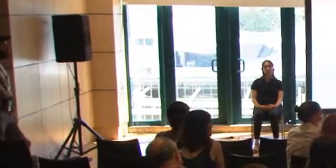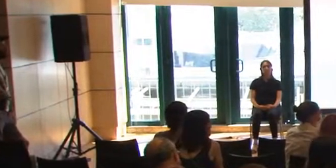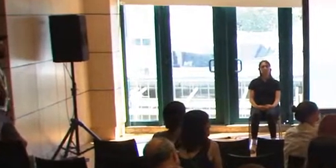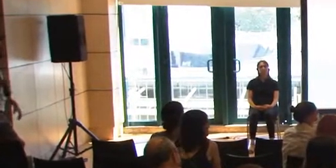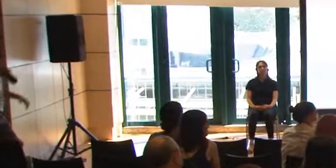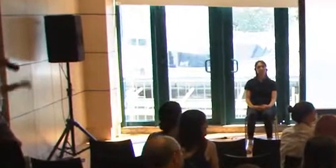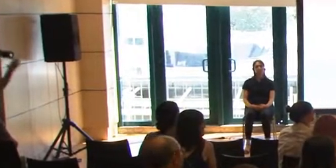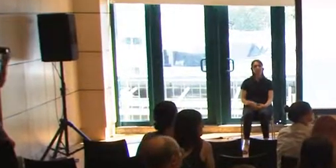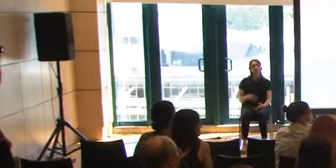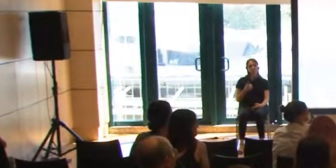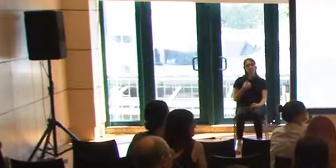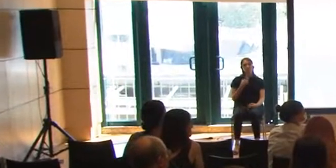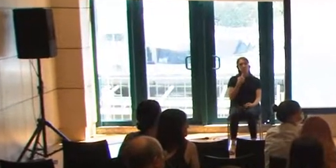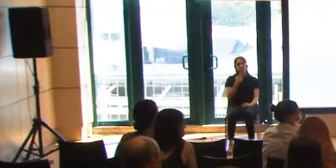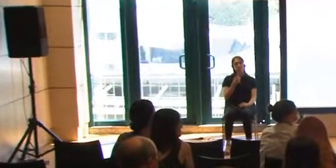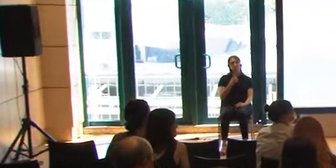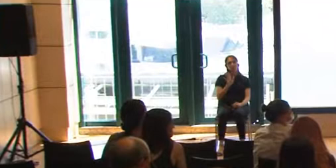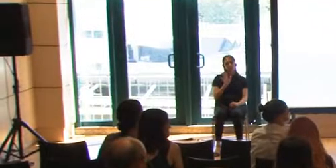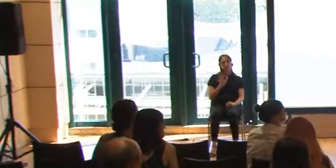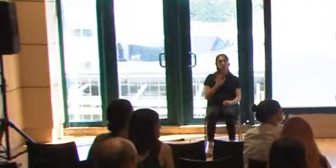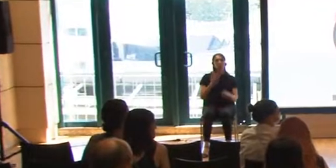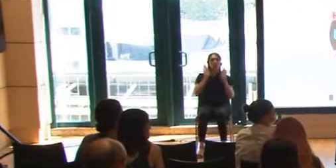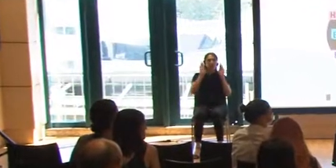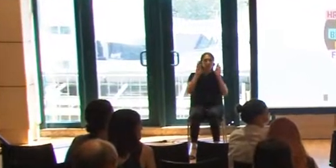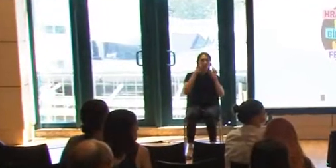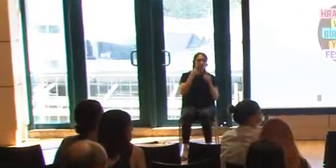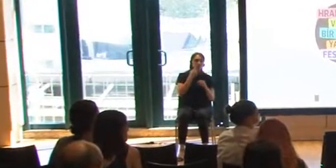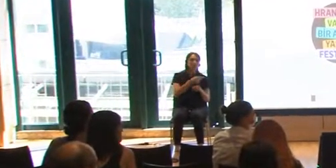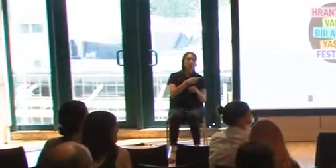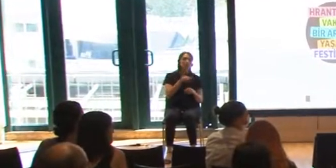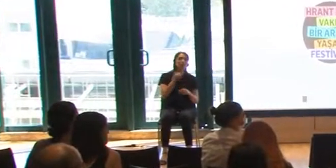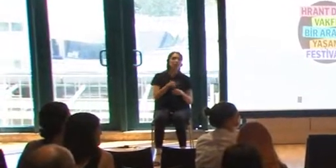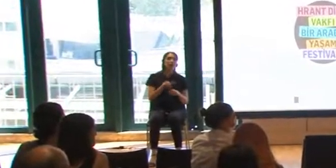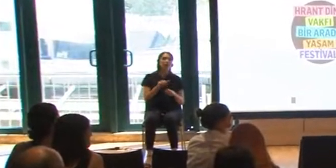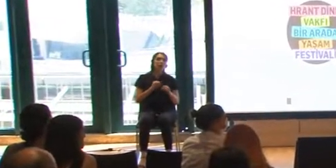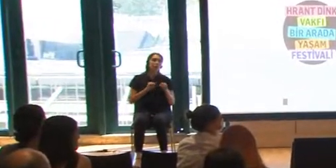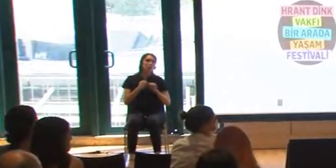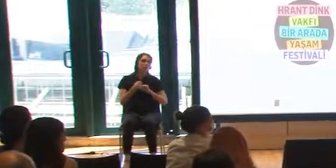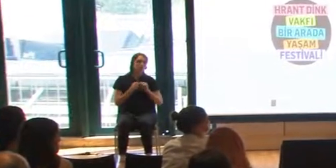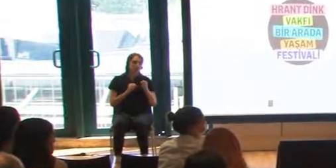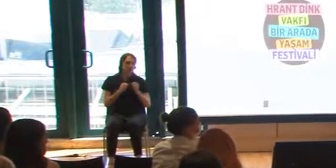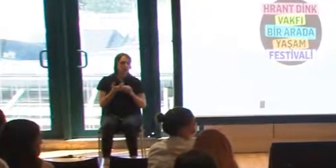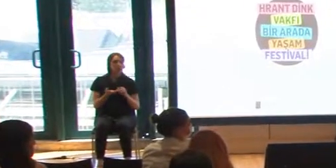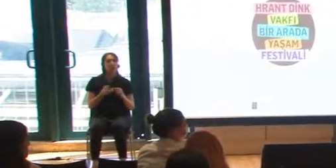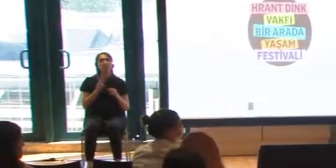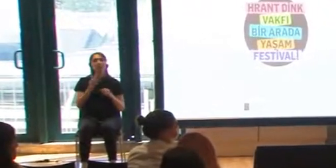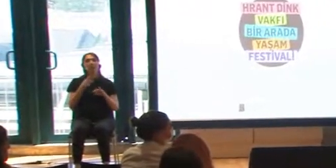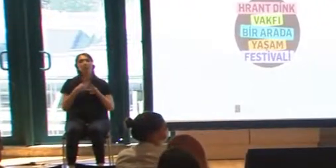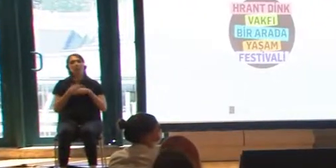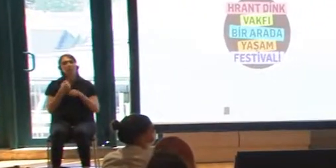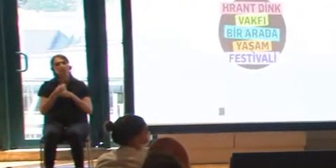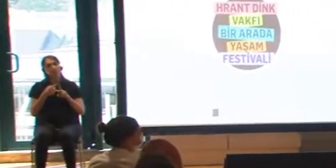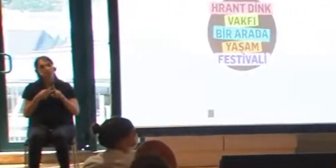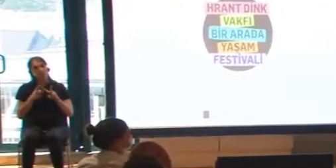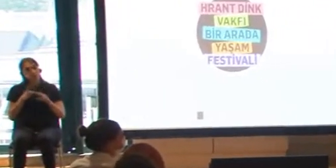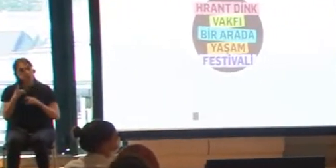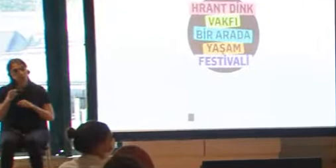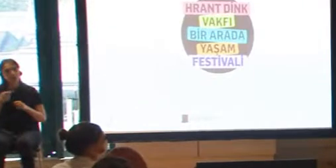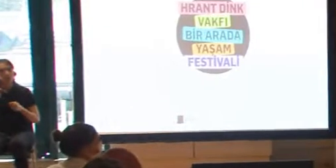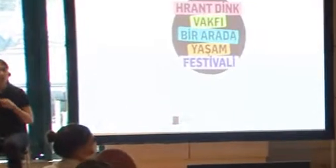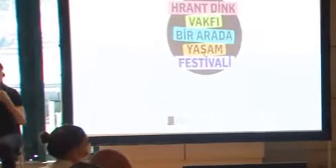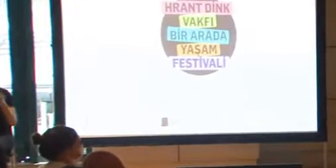and here's what i'd like to say about this yes the animal rights struggle and speciesism vegan